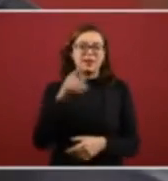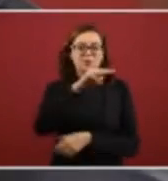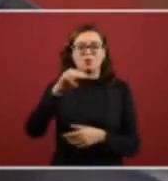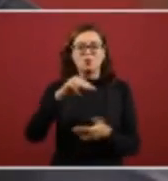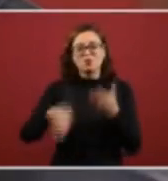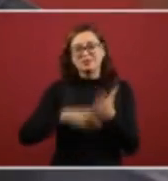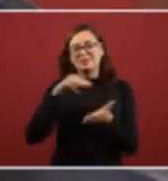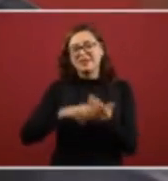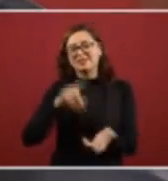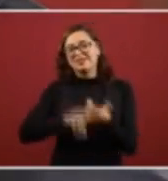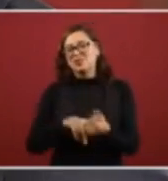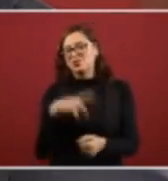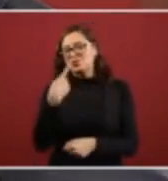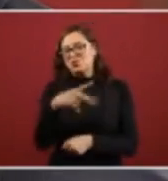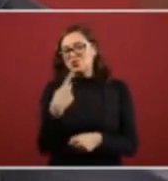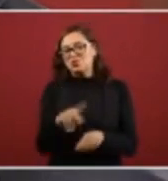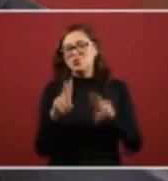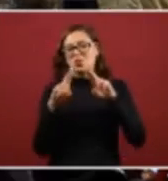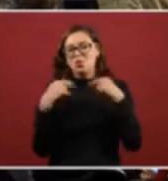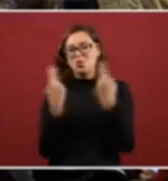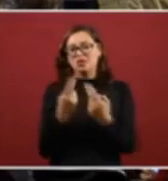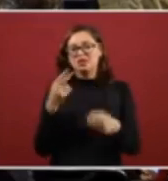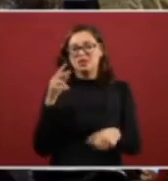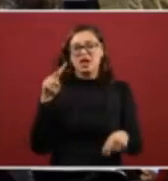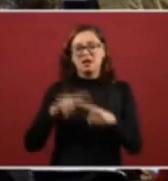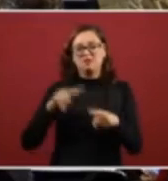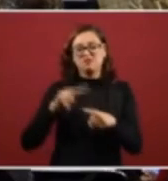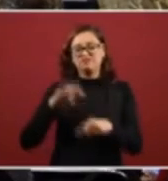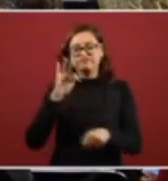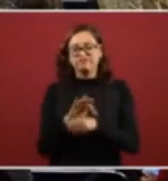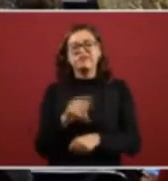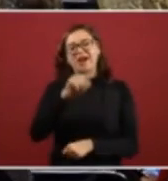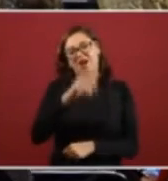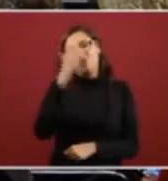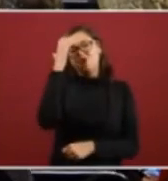And, you know, have the municipalities of the civil